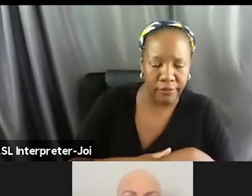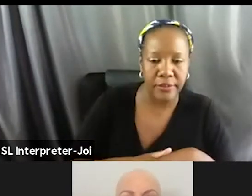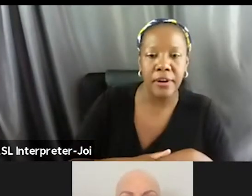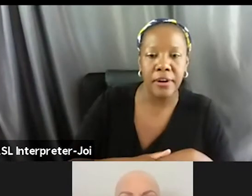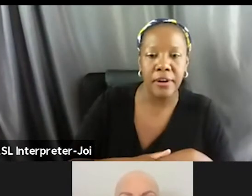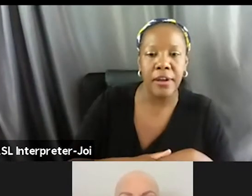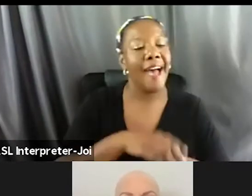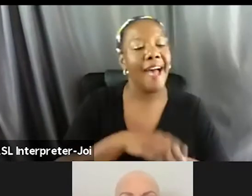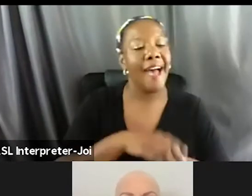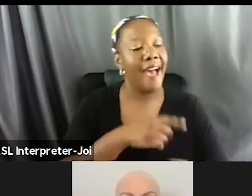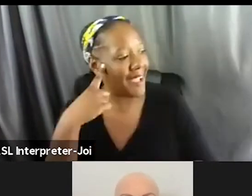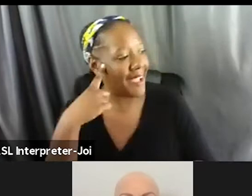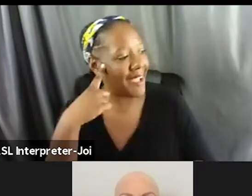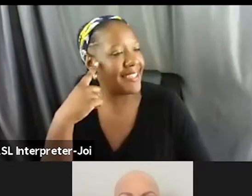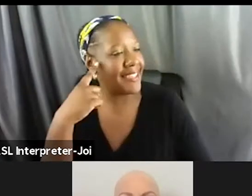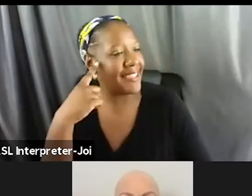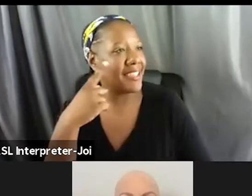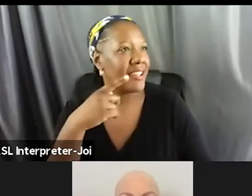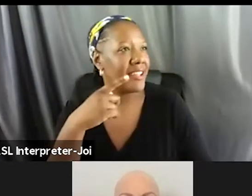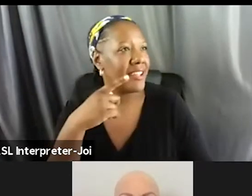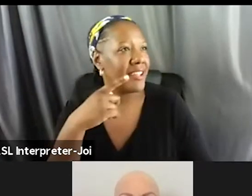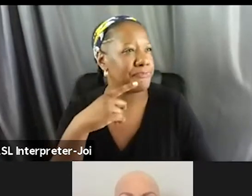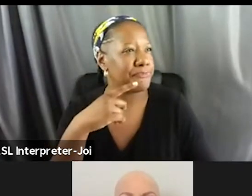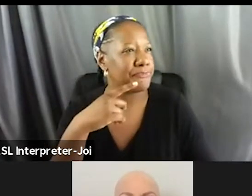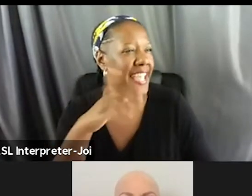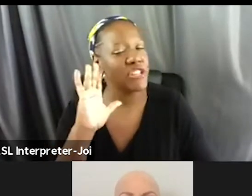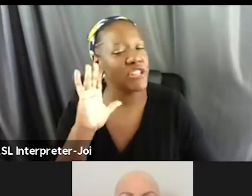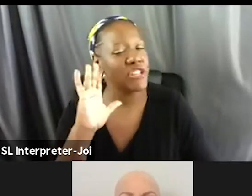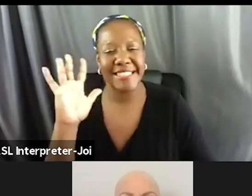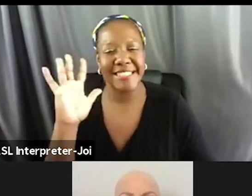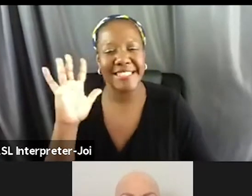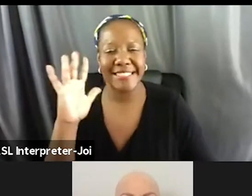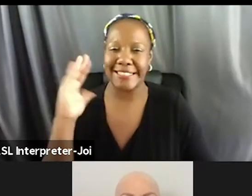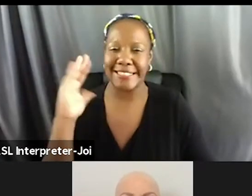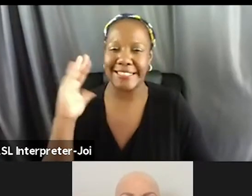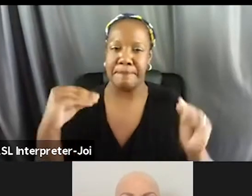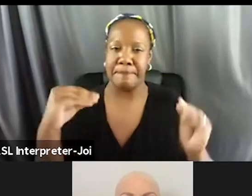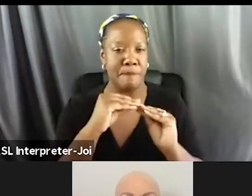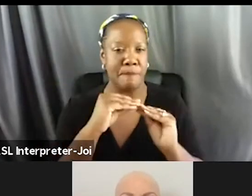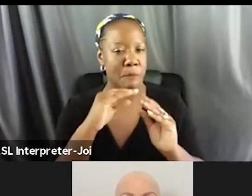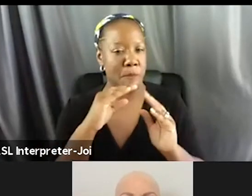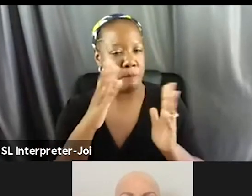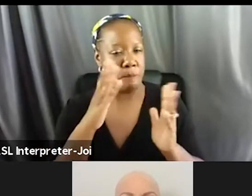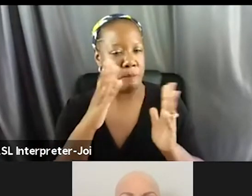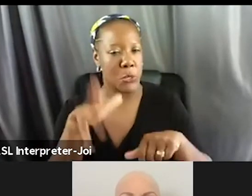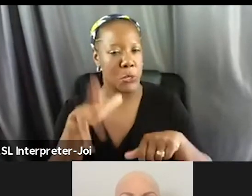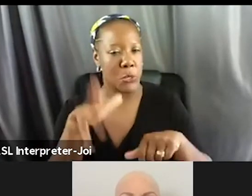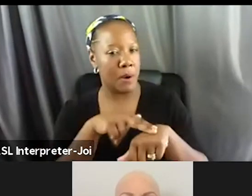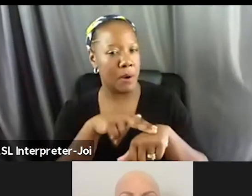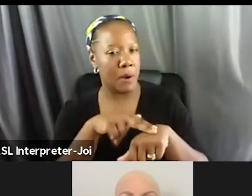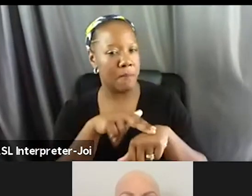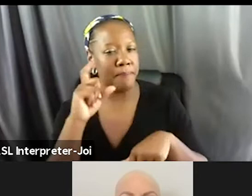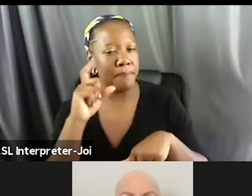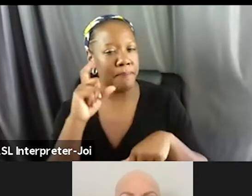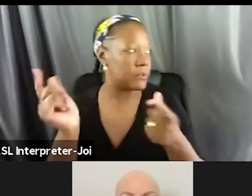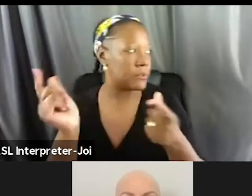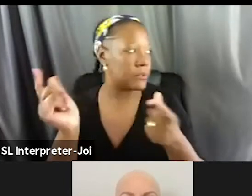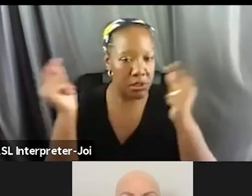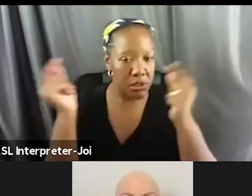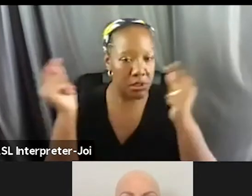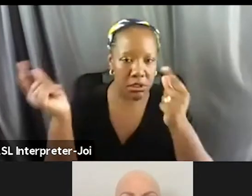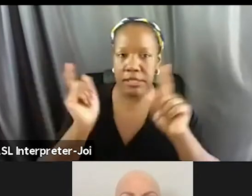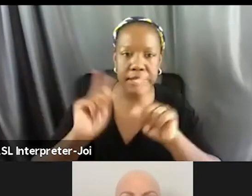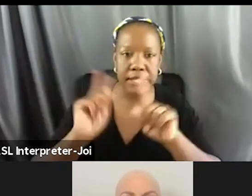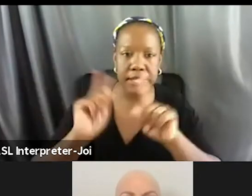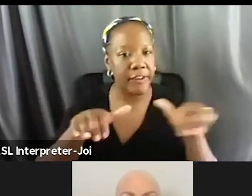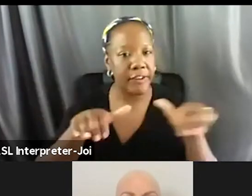think it made everything seem more normal, and there wasn't so much focus on it because you're running around and doing different activities,